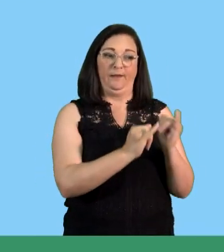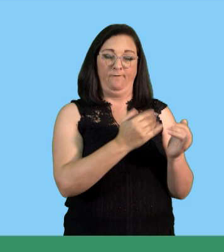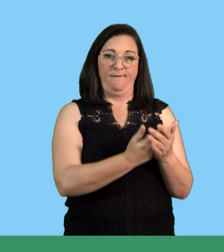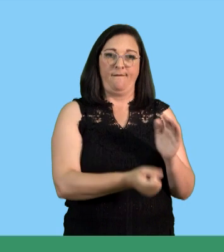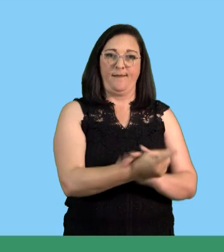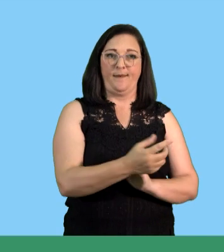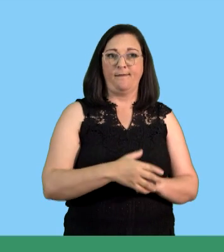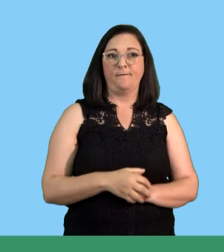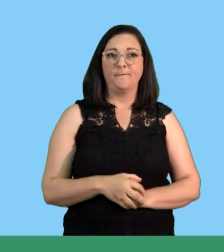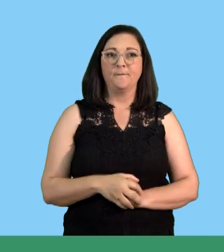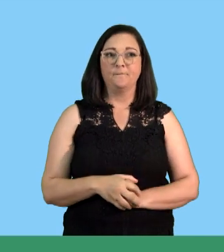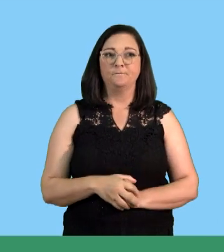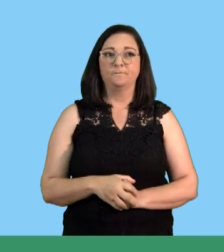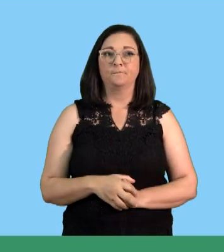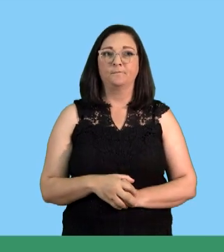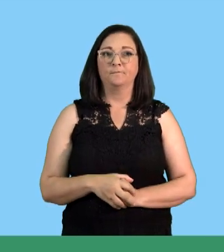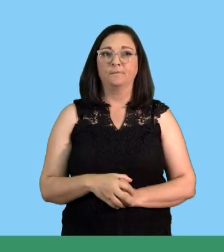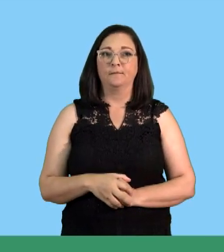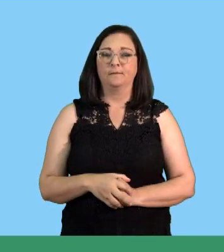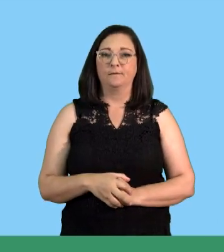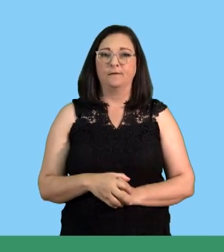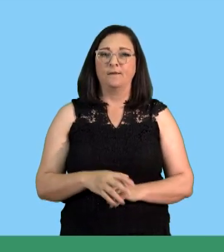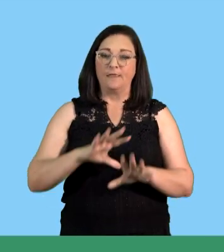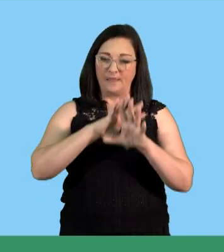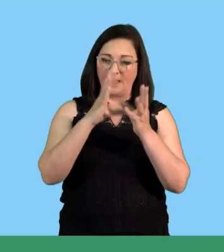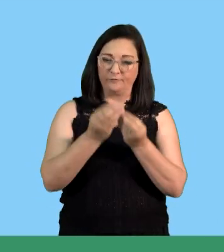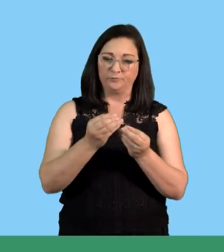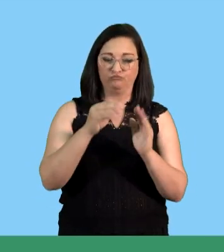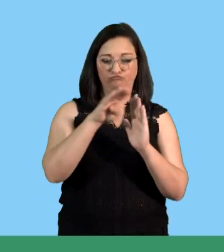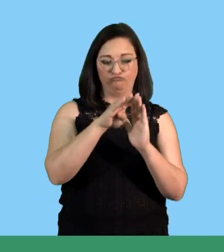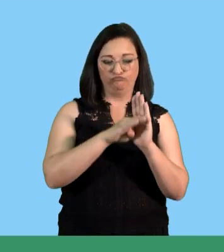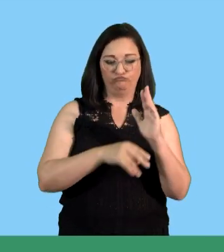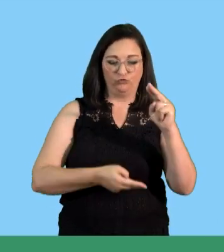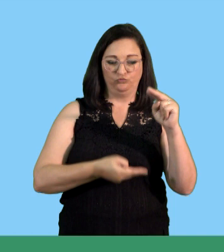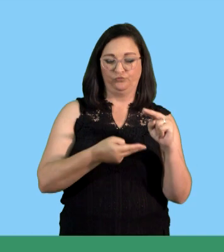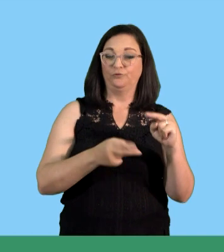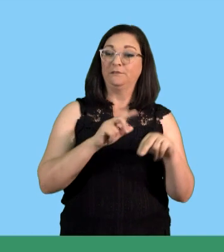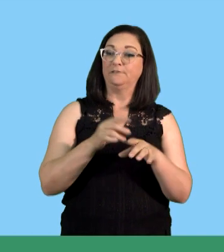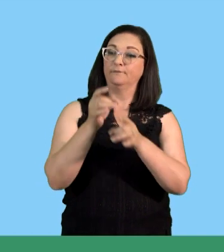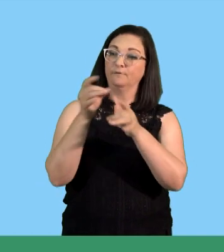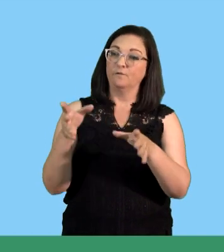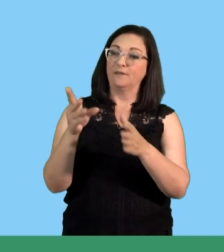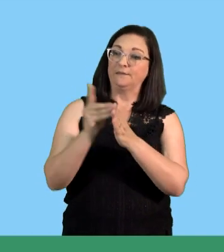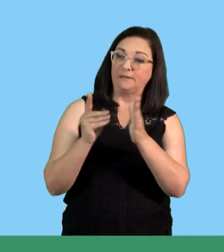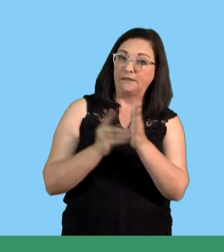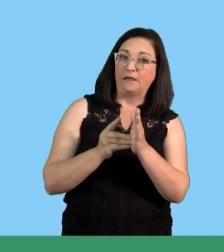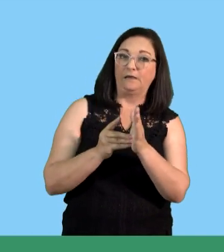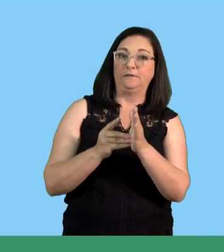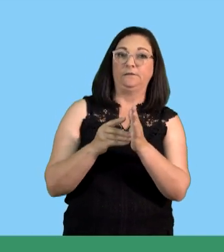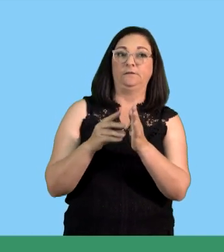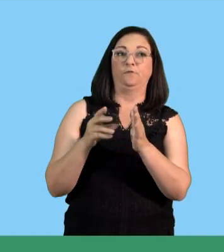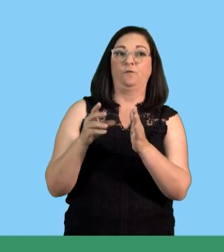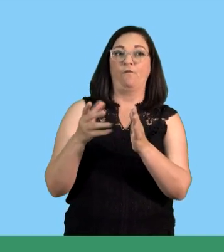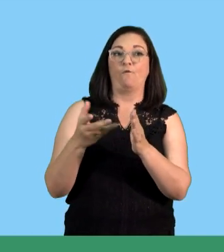prepare the venue for the interview. Secondly, I need to inform all shortlisted candidates about the date and the place of the